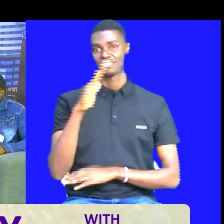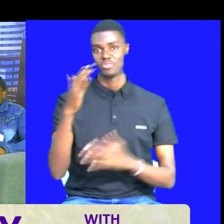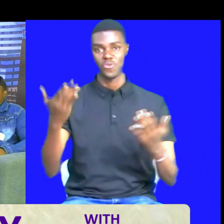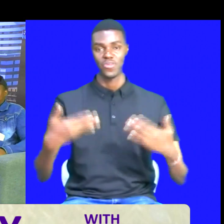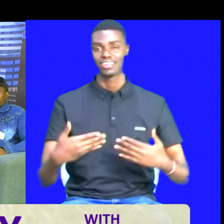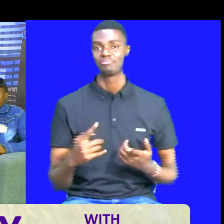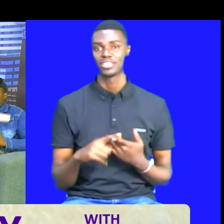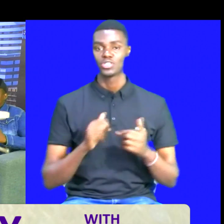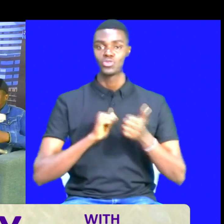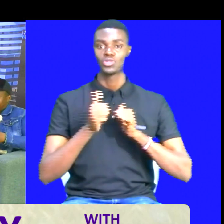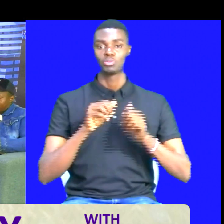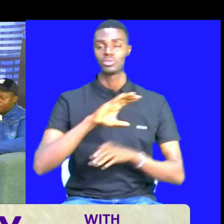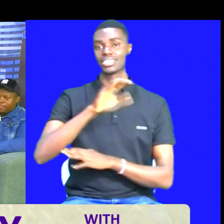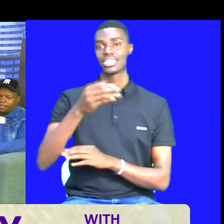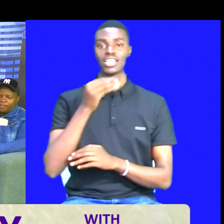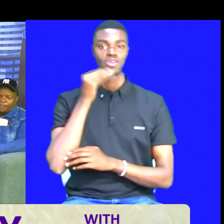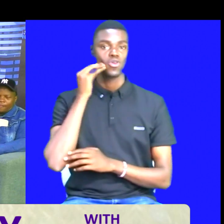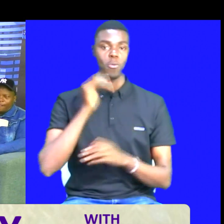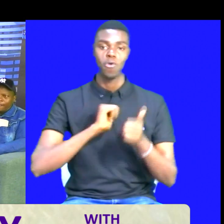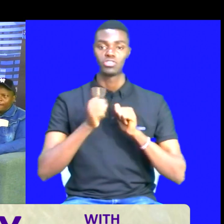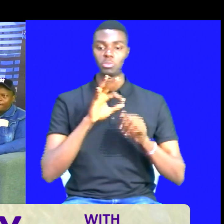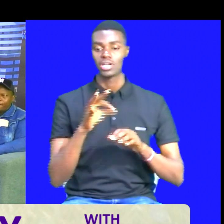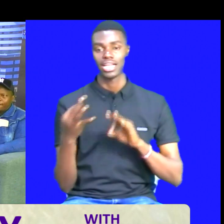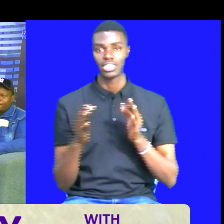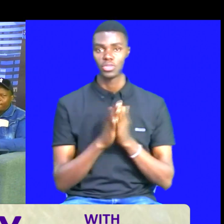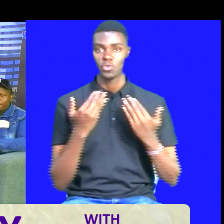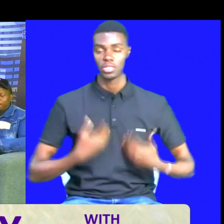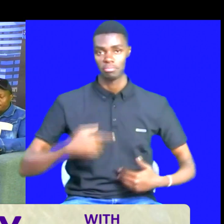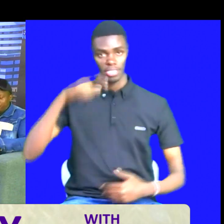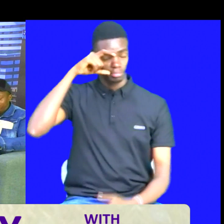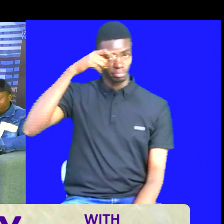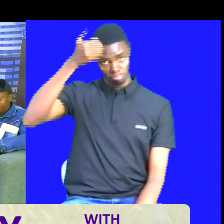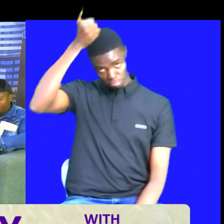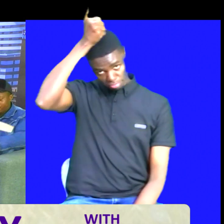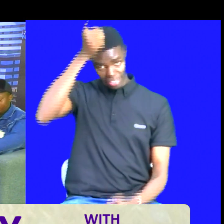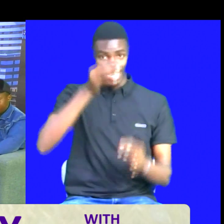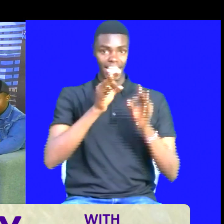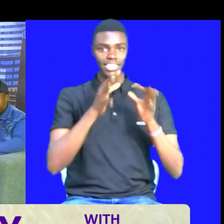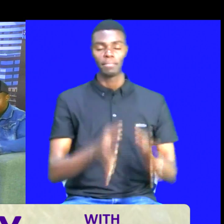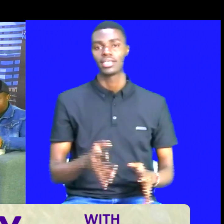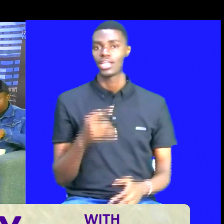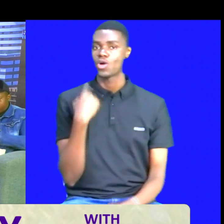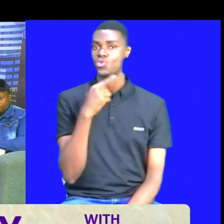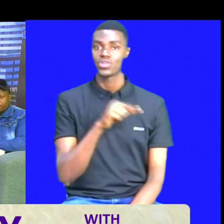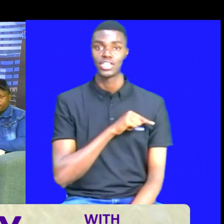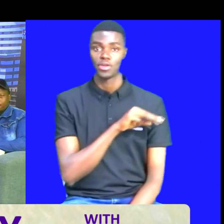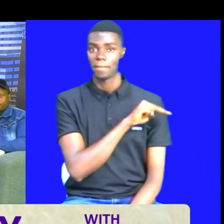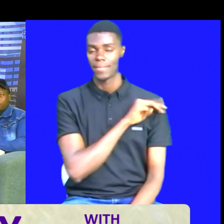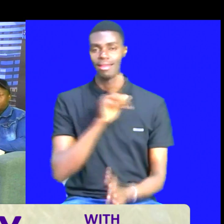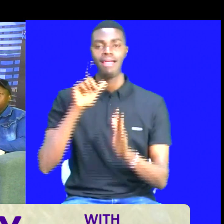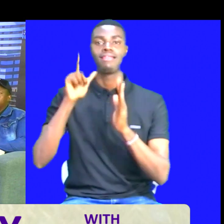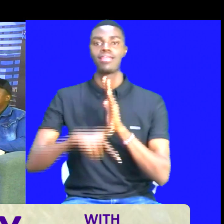Welcome to Sports City, your home of sports analysis. You are with me, Bill Clinton Odhiambo. My sign language interpreters are Gideon Maina. Later